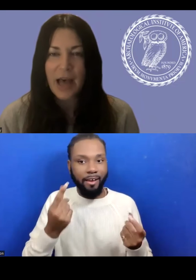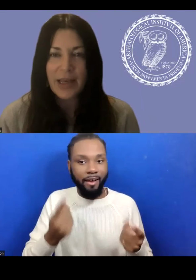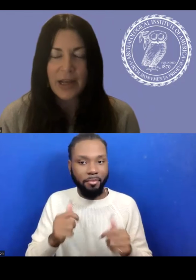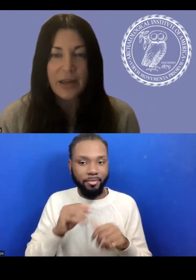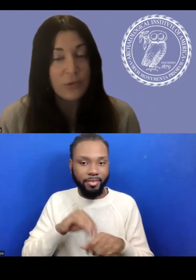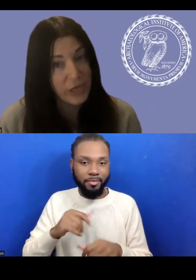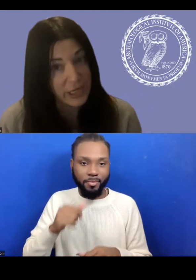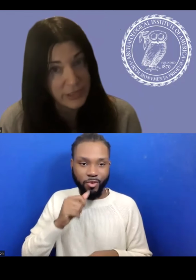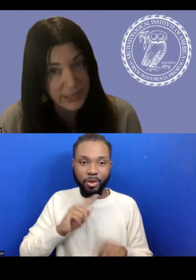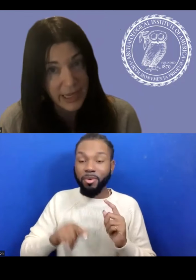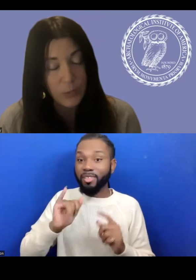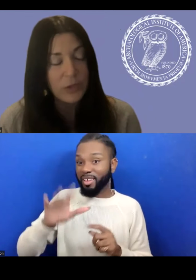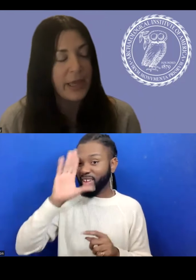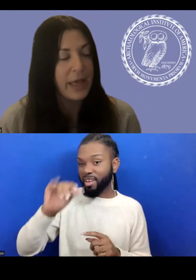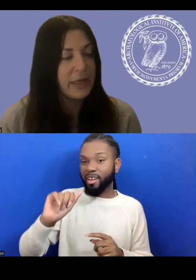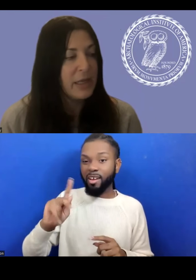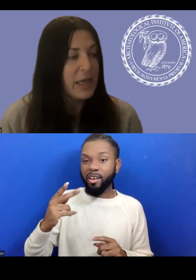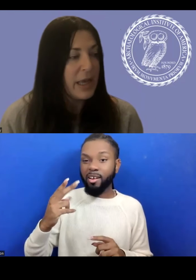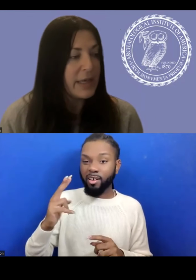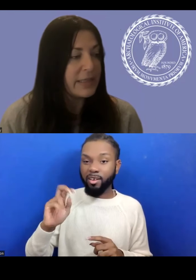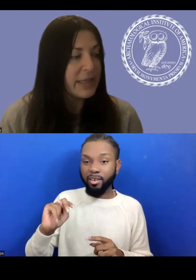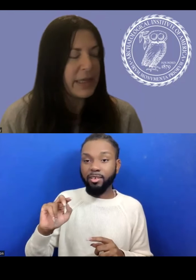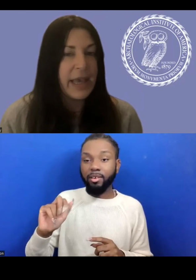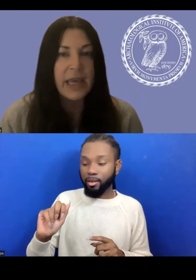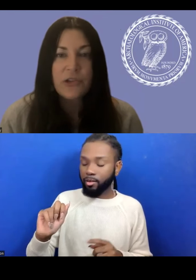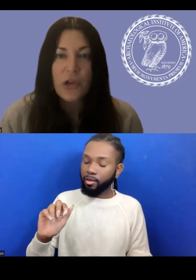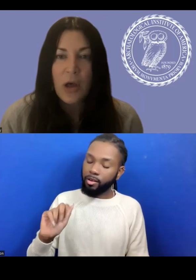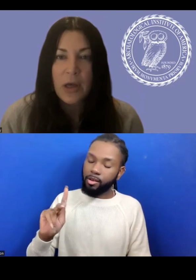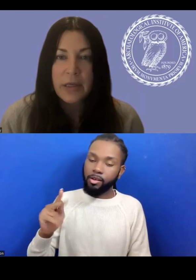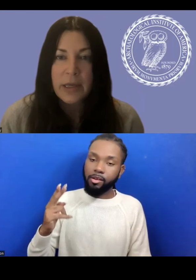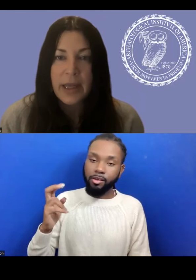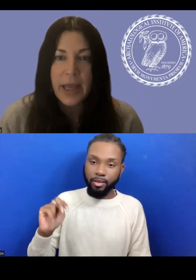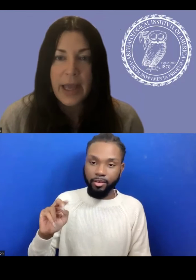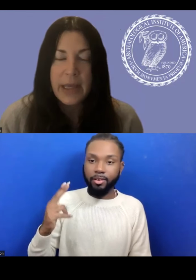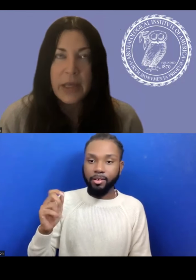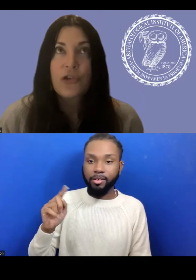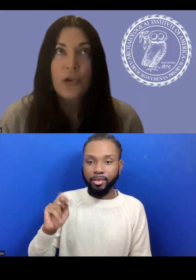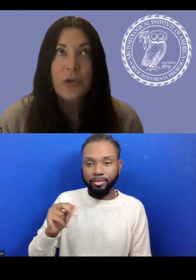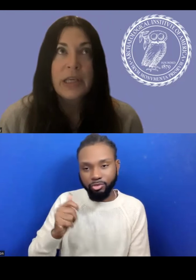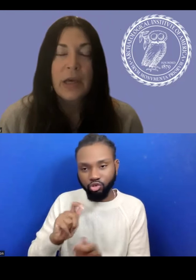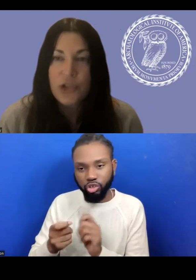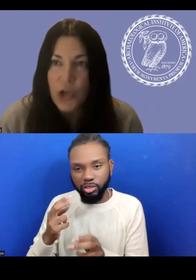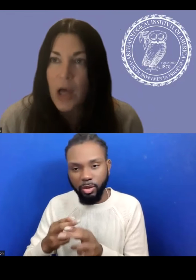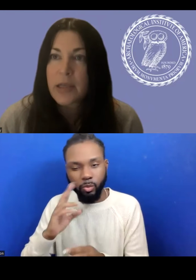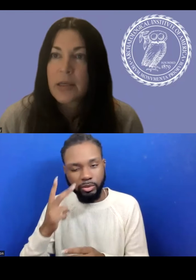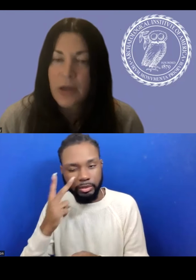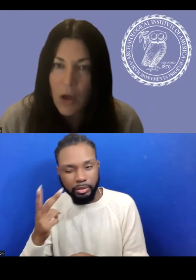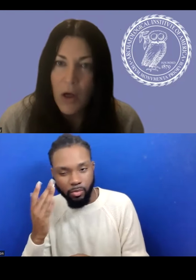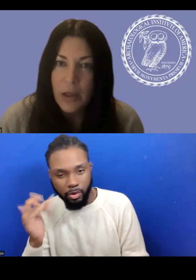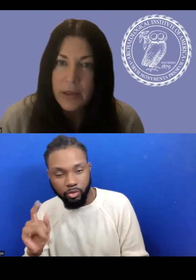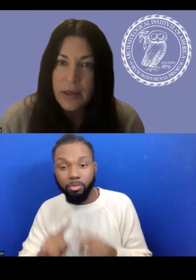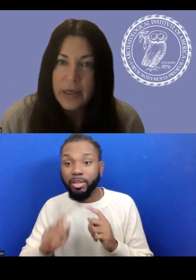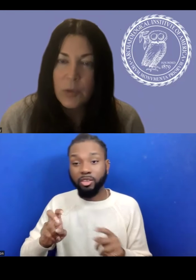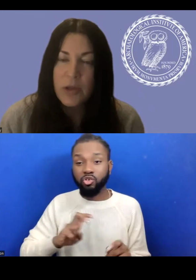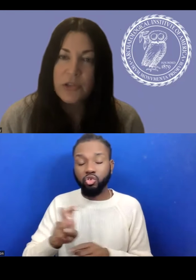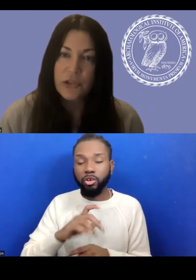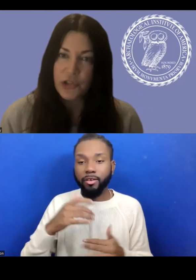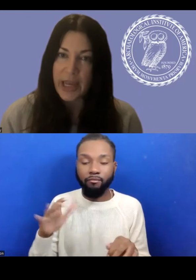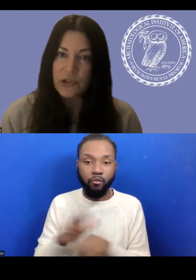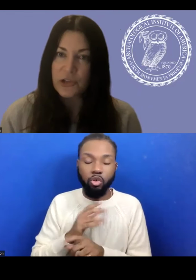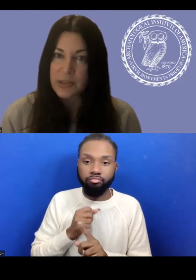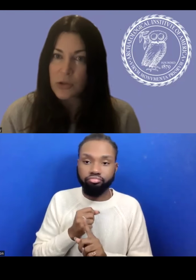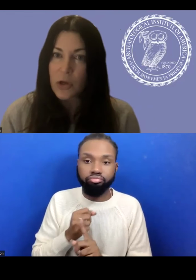this Akhenaten, who changes his name, we'll look at it, is engaged on a journey of shock and awe. He wants